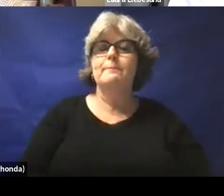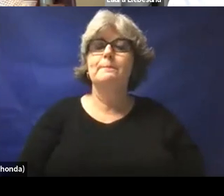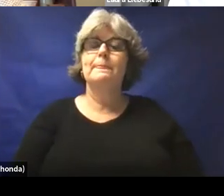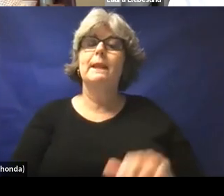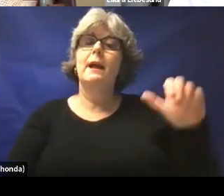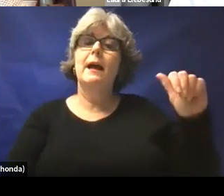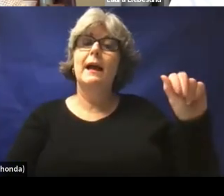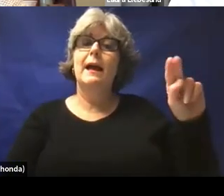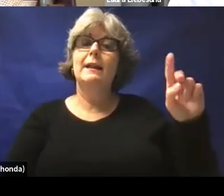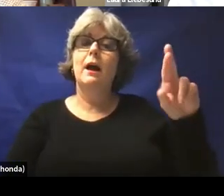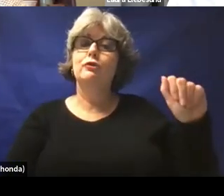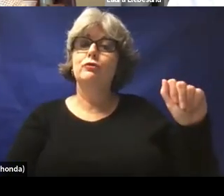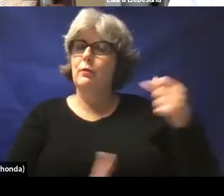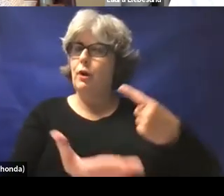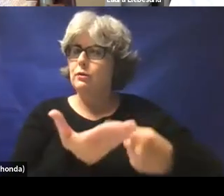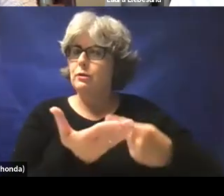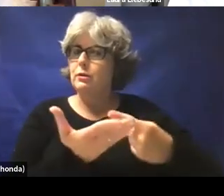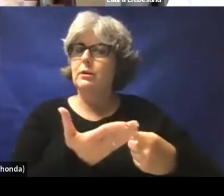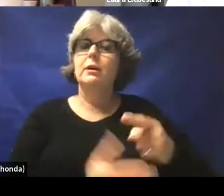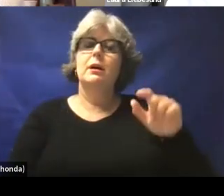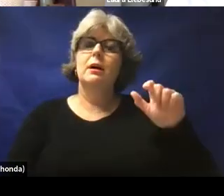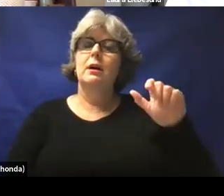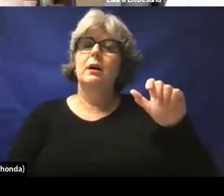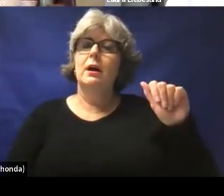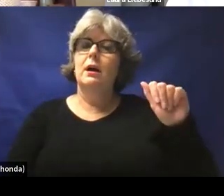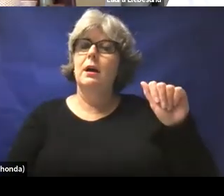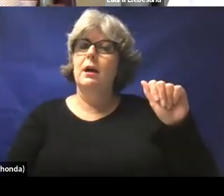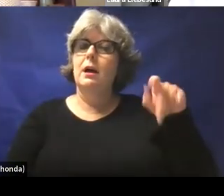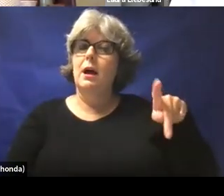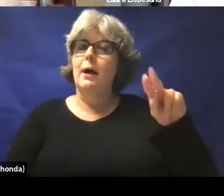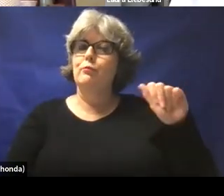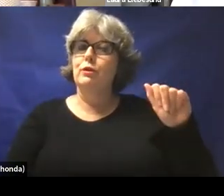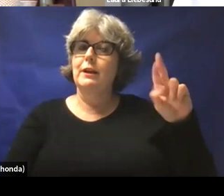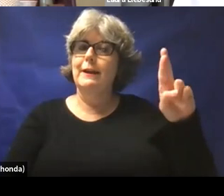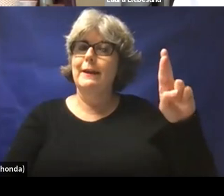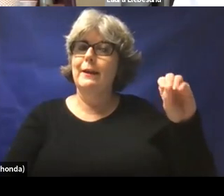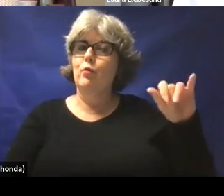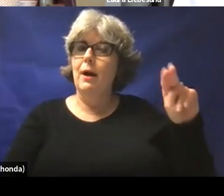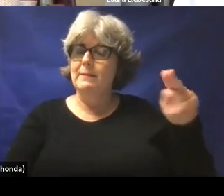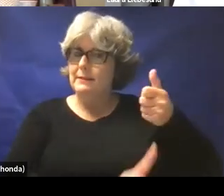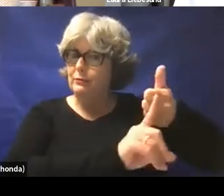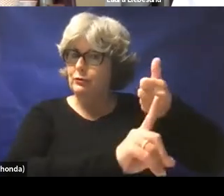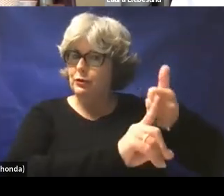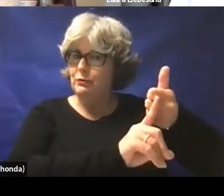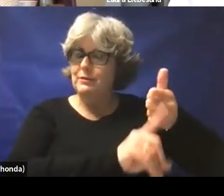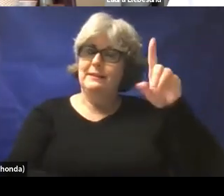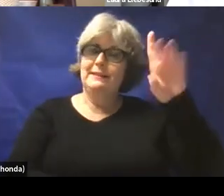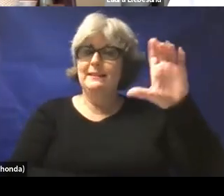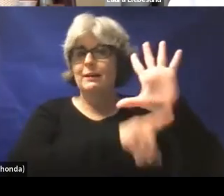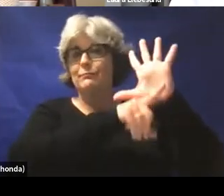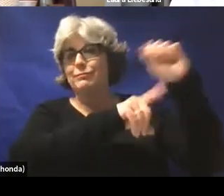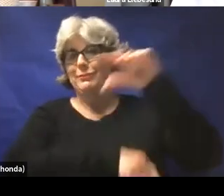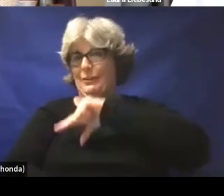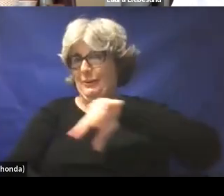talked to Capri Robinson. She's also been working in the industry for a while, and she was crowned DC Cocktail Queen